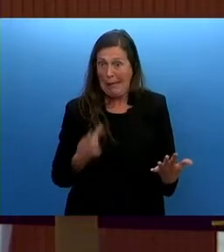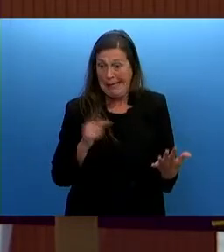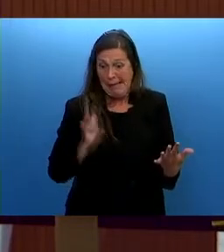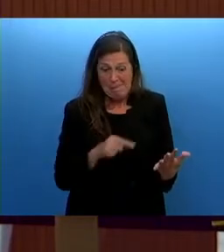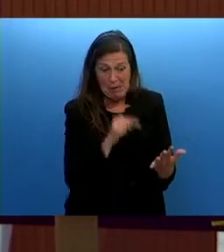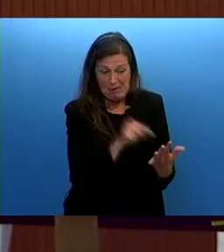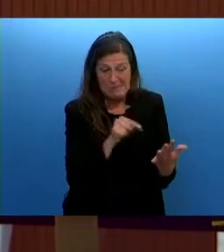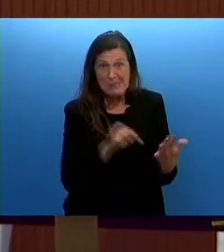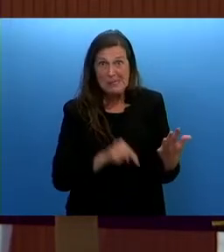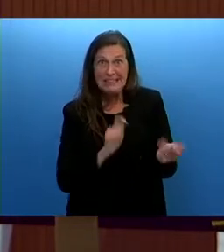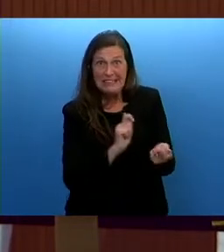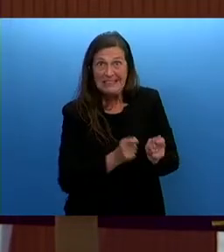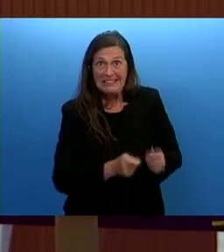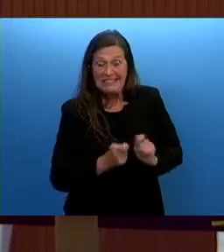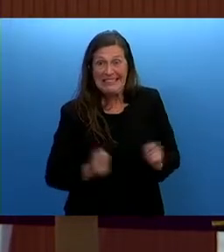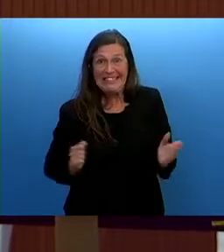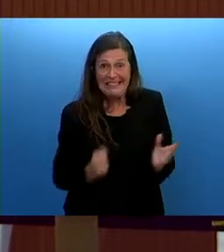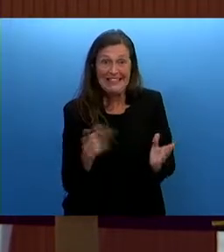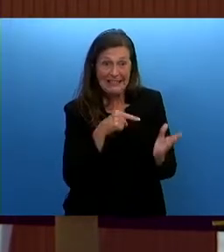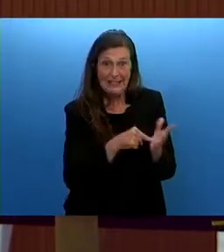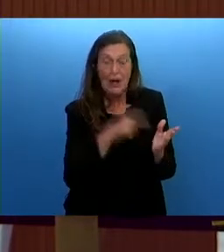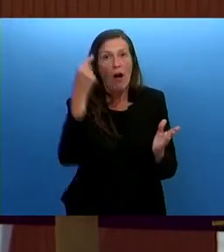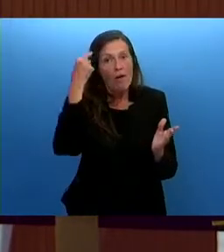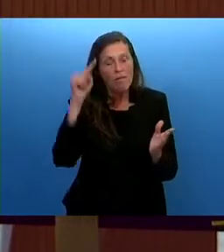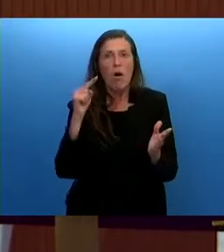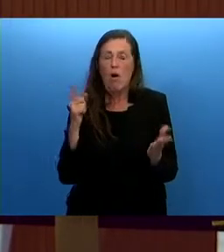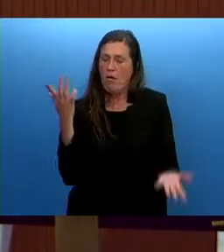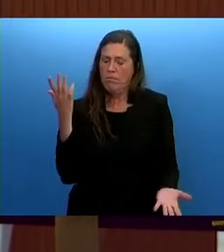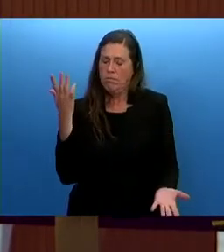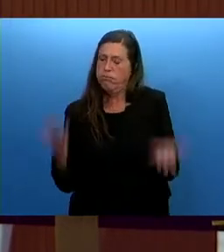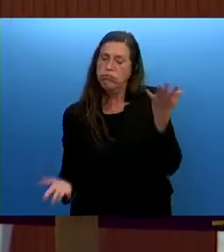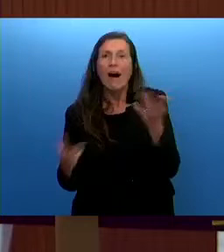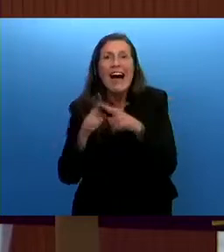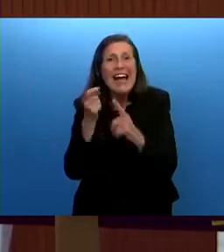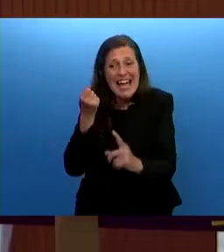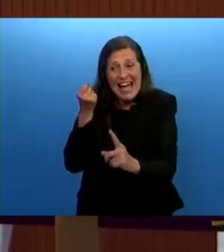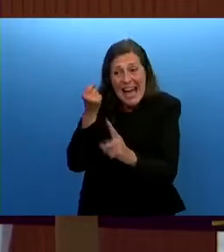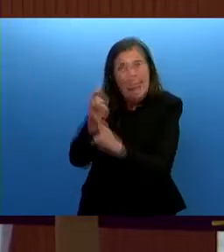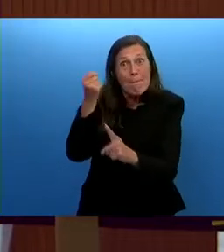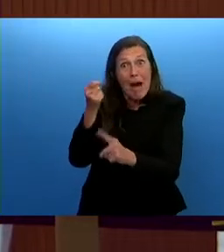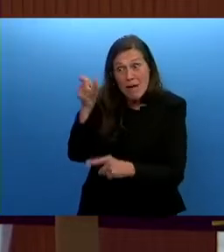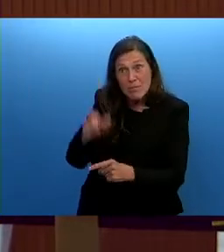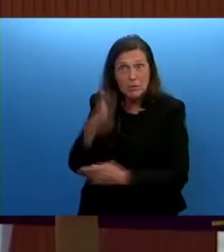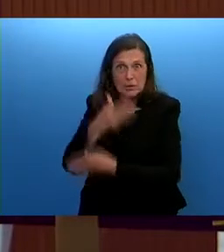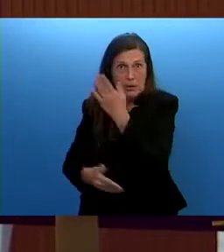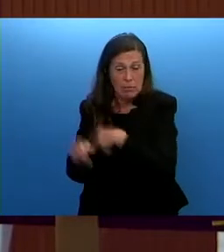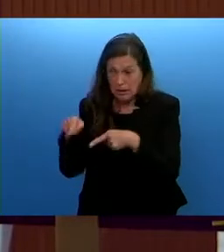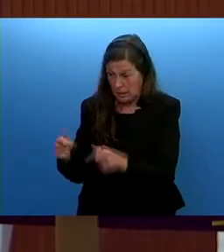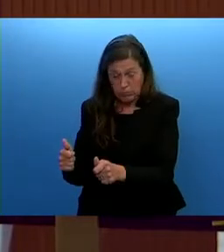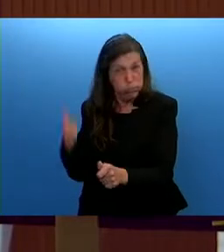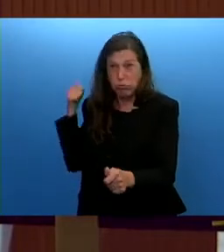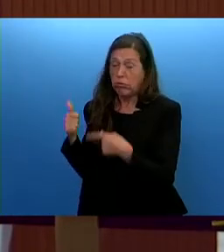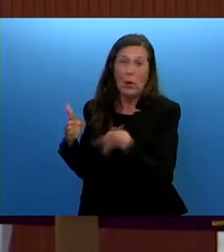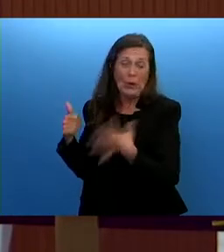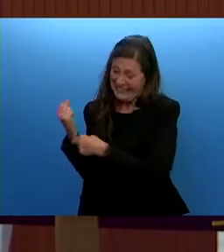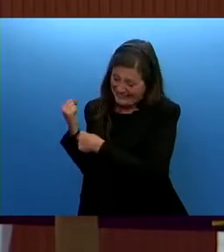the disproportionate impact of disasters on persons with disabilities. Languages connect, and as